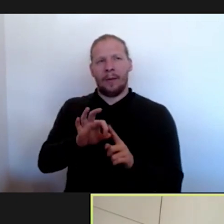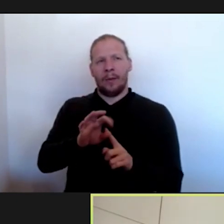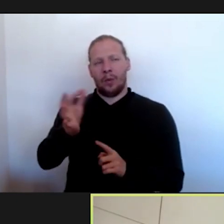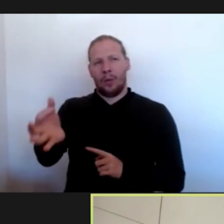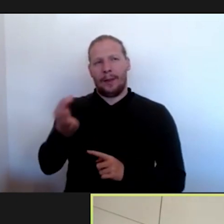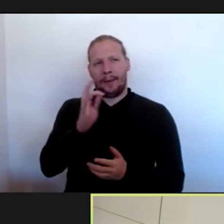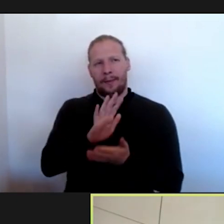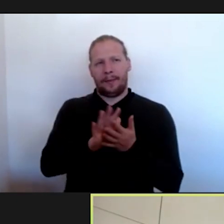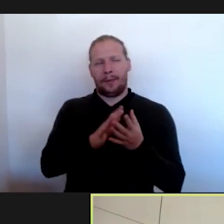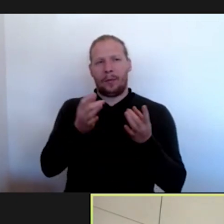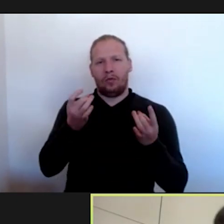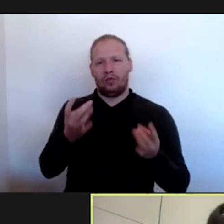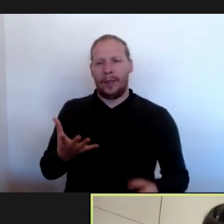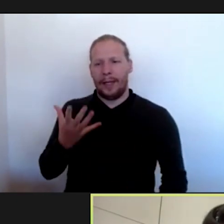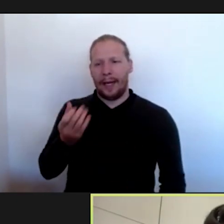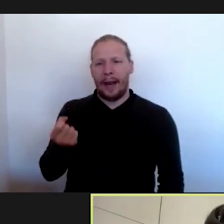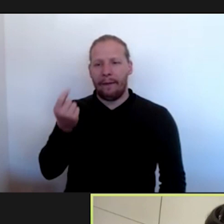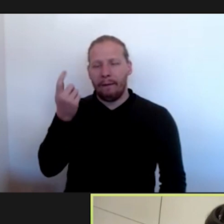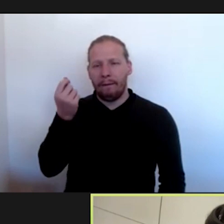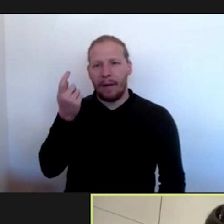that to change too much.